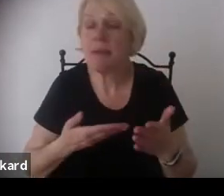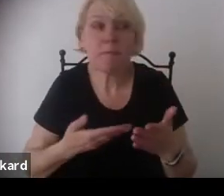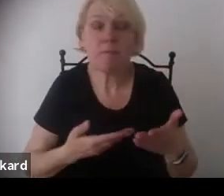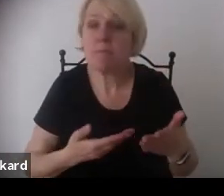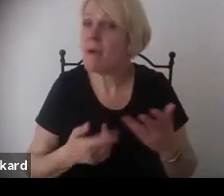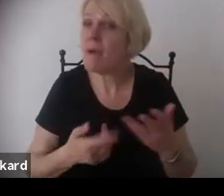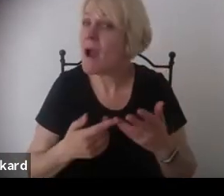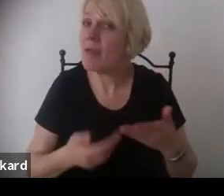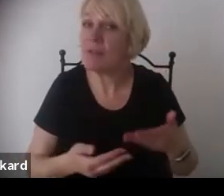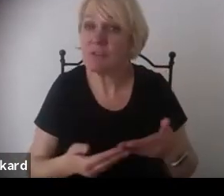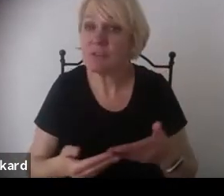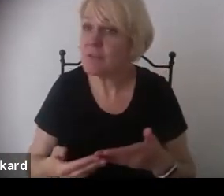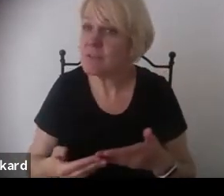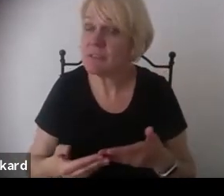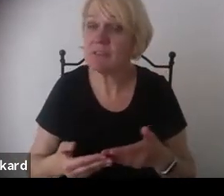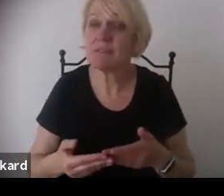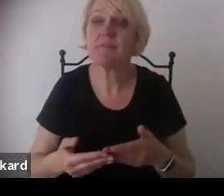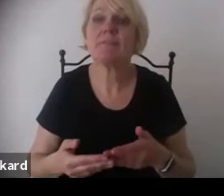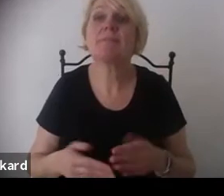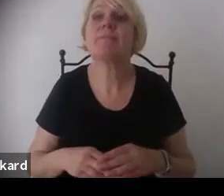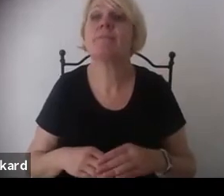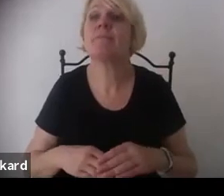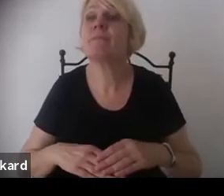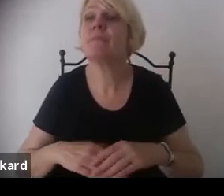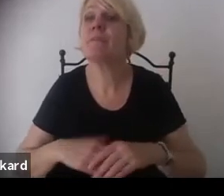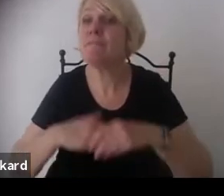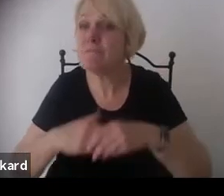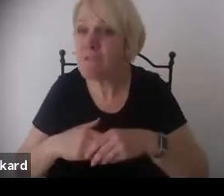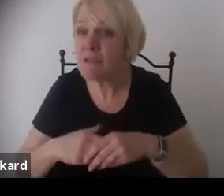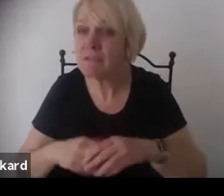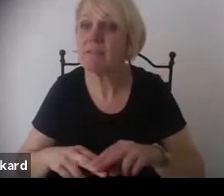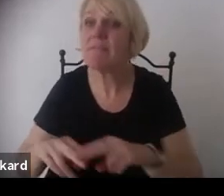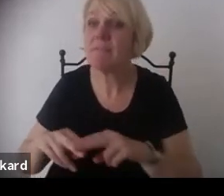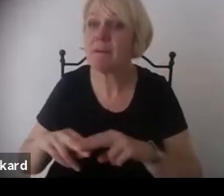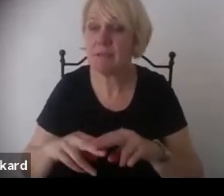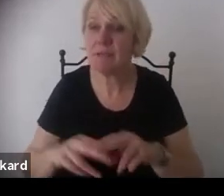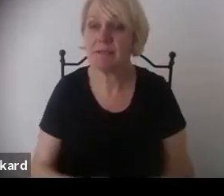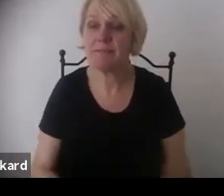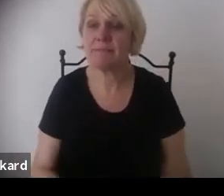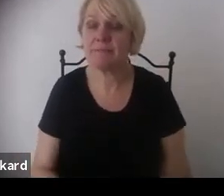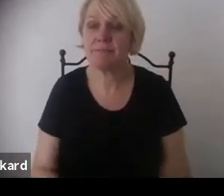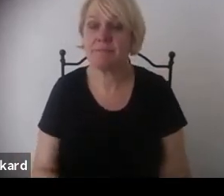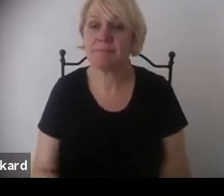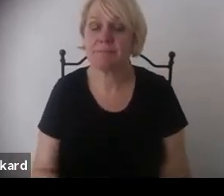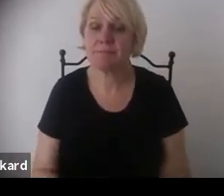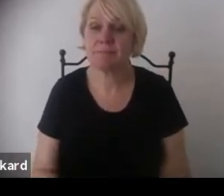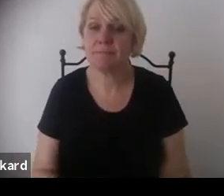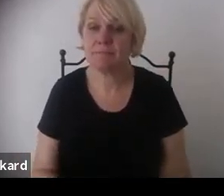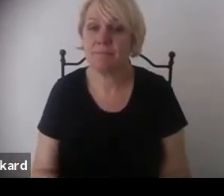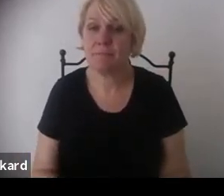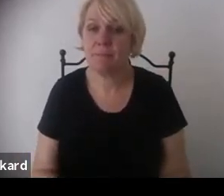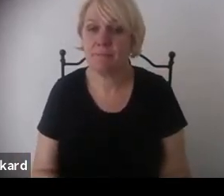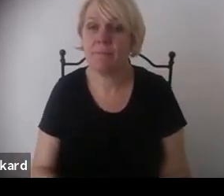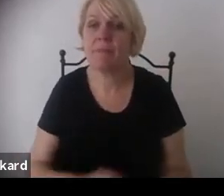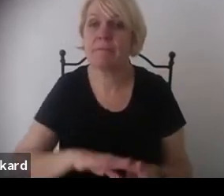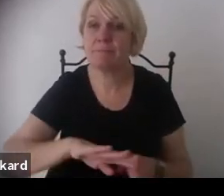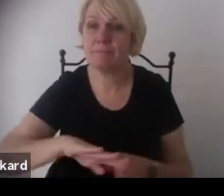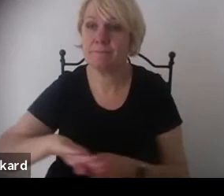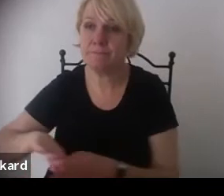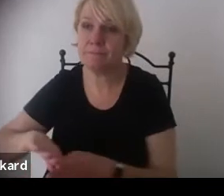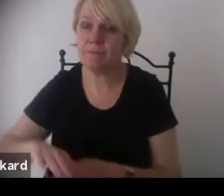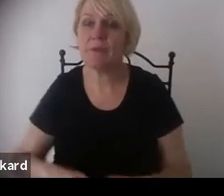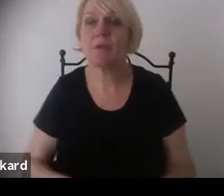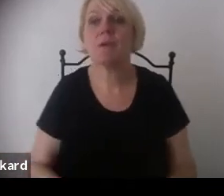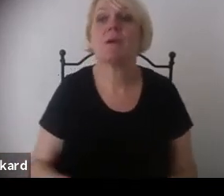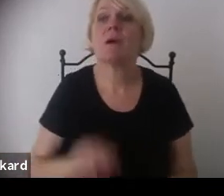and get that information advice out there. There's also another question around, again, health-related